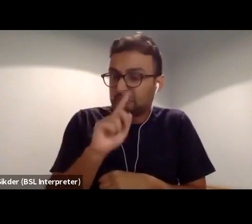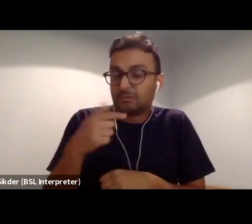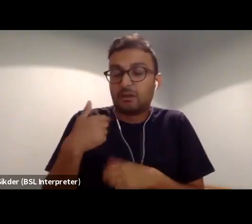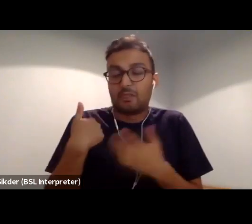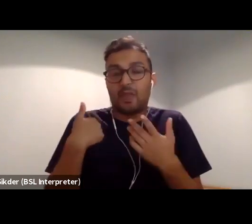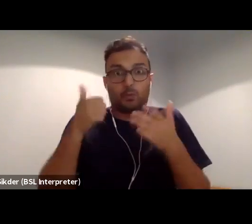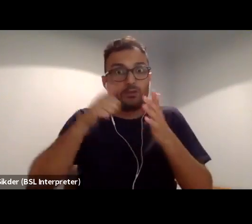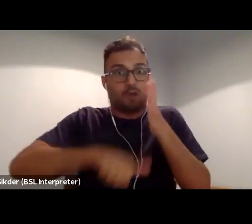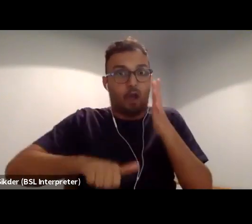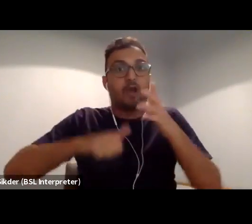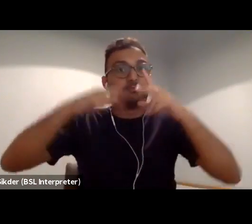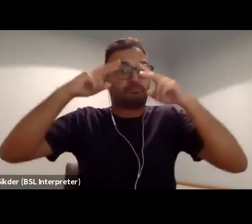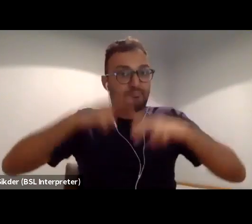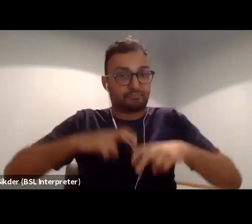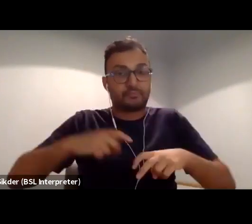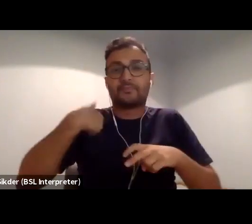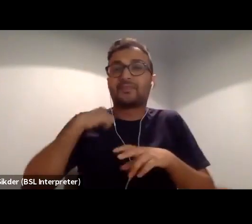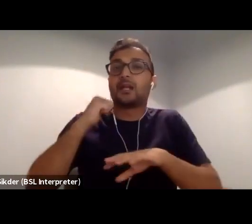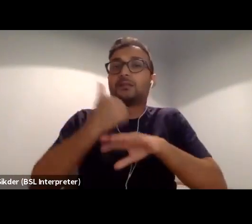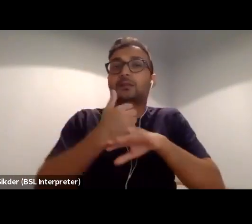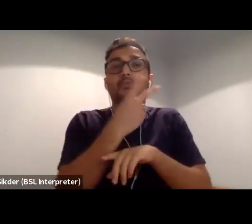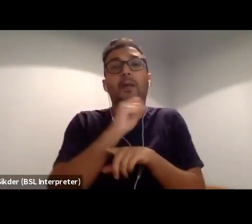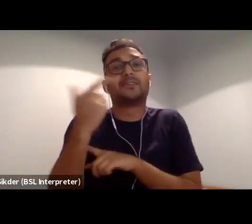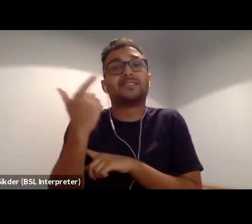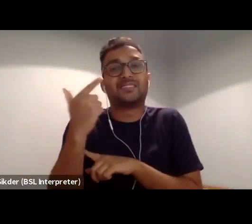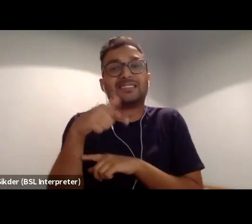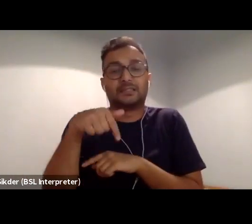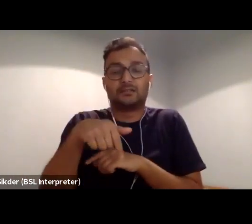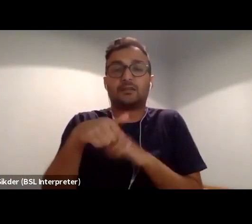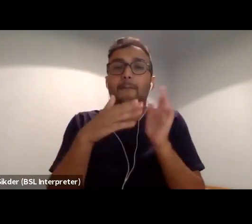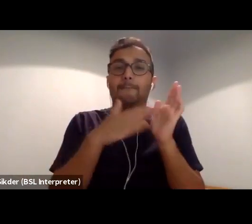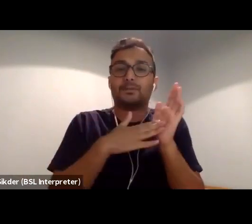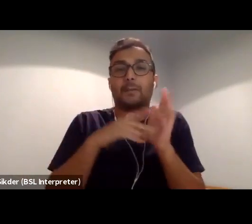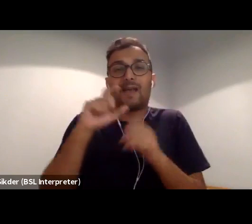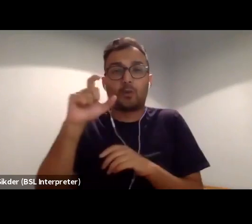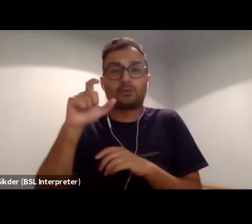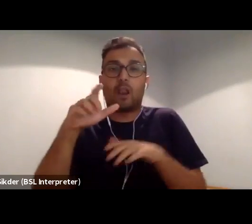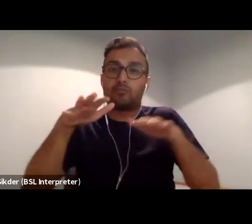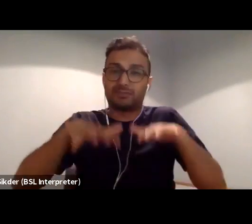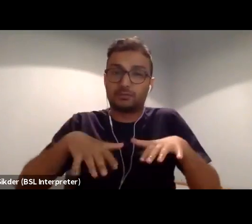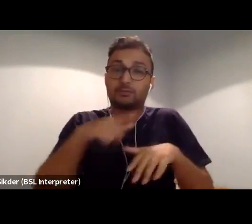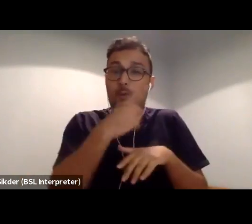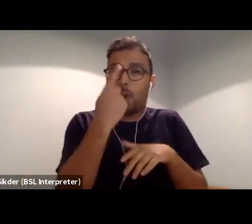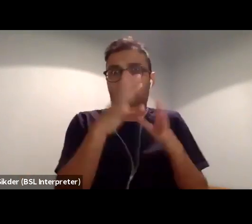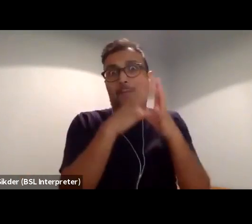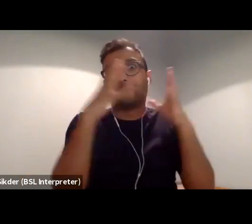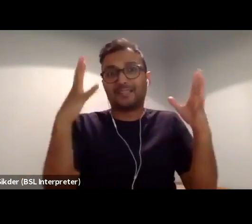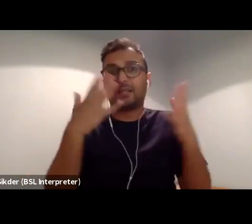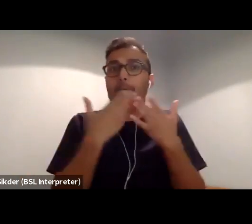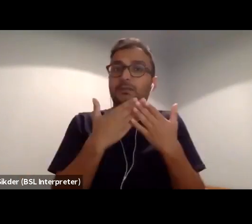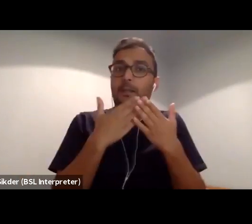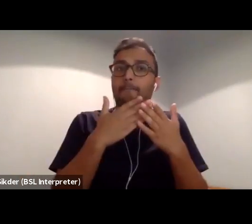in 2018 by the Muslim Council of Britain, which is one of the largest Muslim umbrella organisations representing